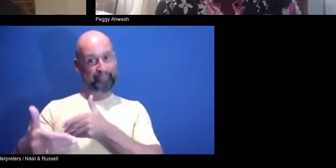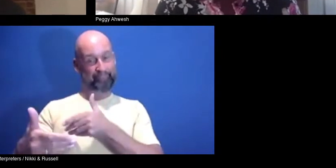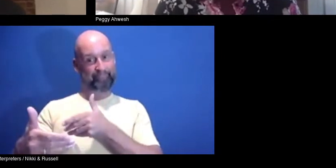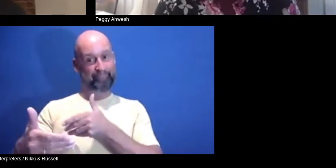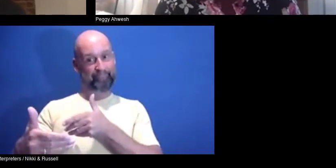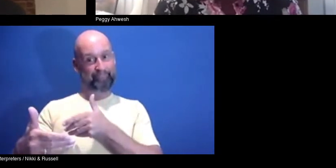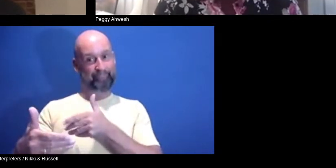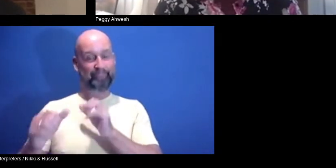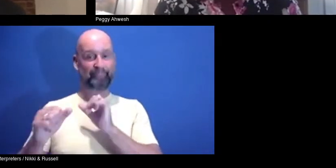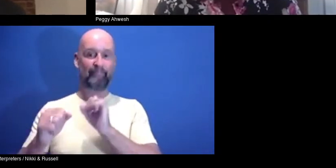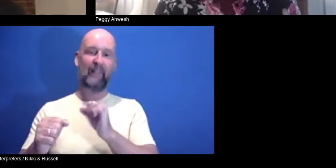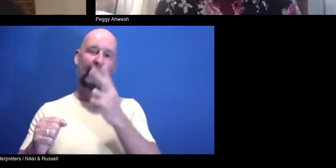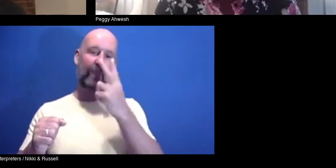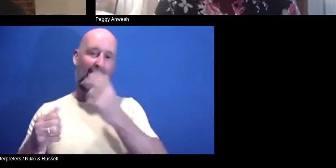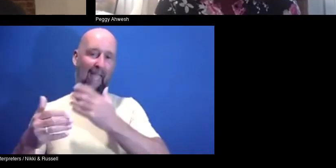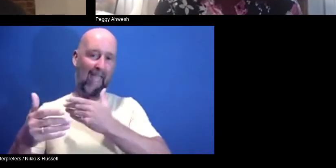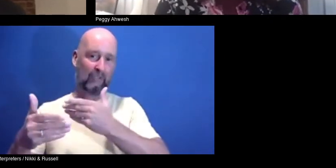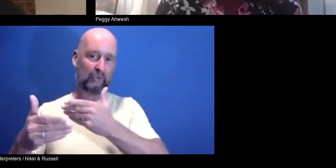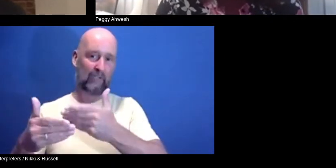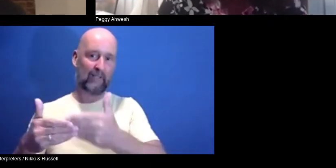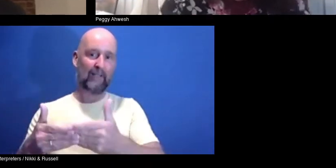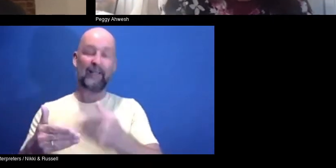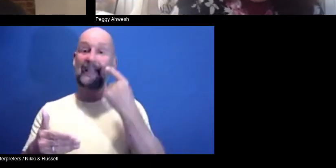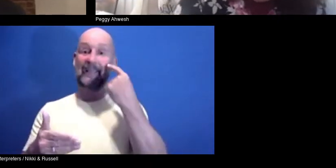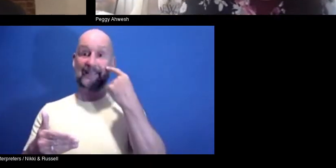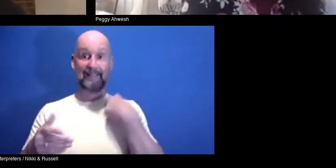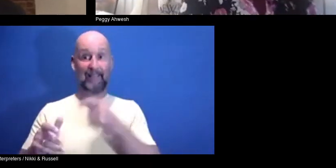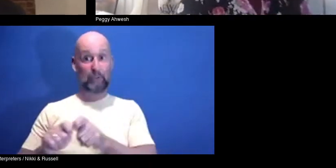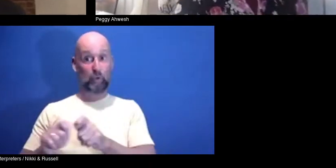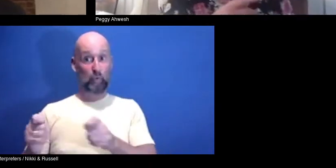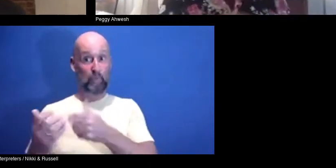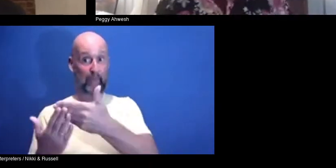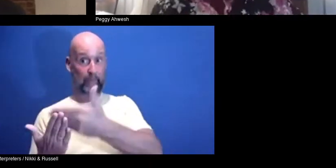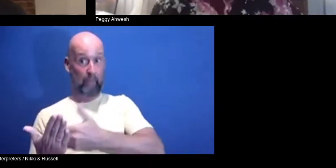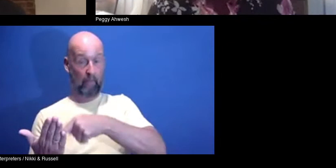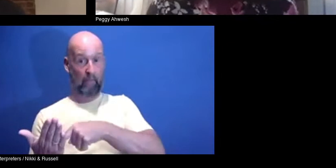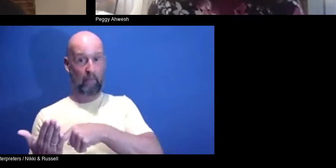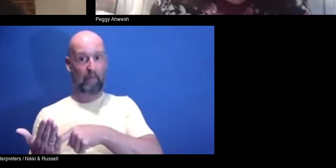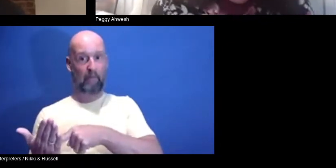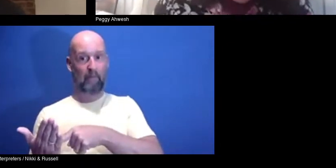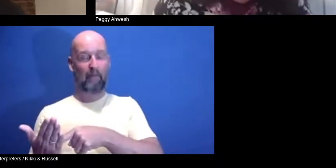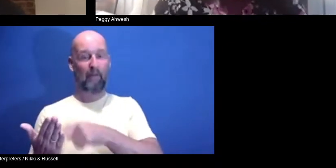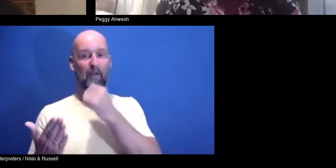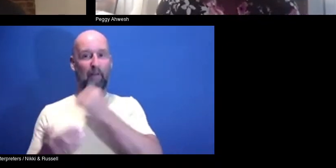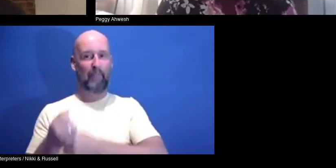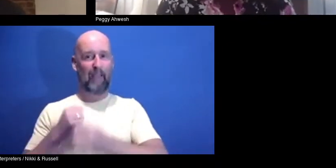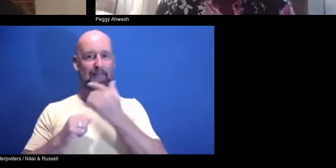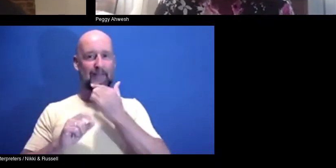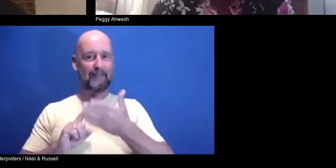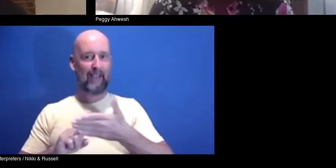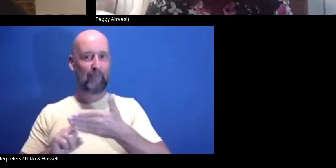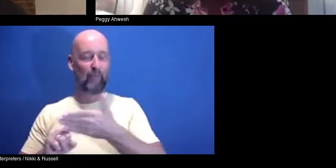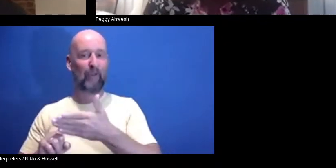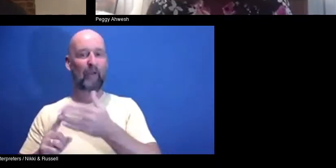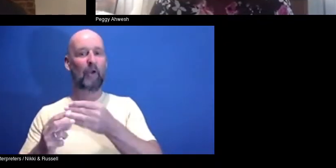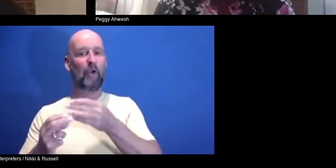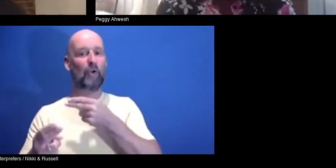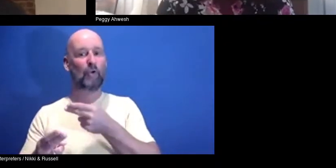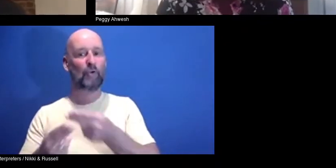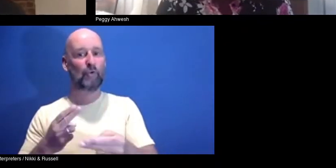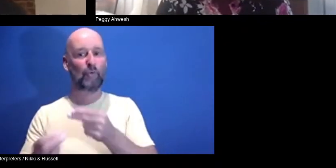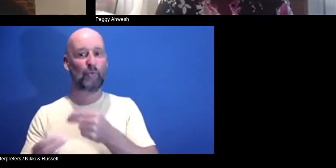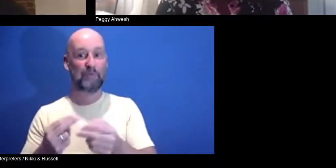like, the yesterday's newspaper is just, you know, it's like a stereotype, you know, it's like news as old as yesterday's